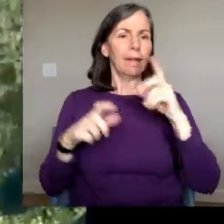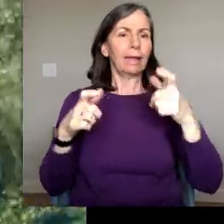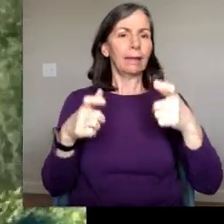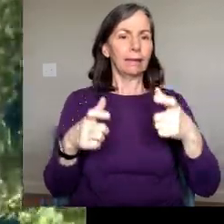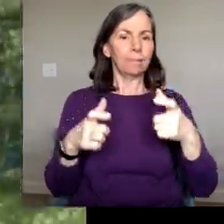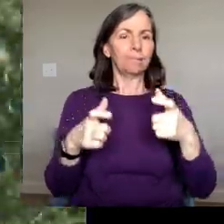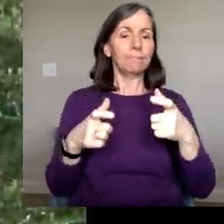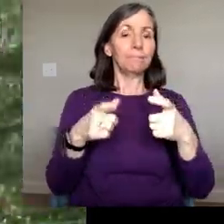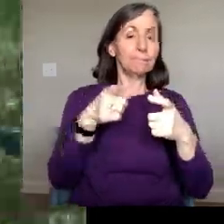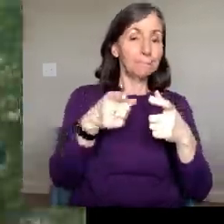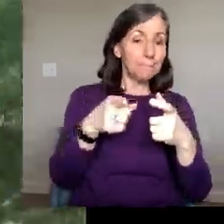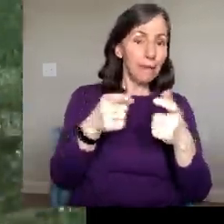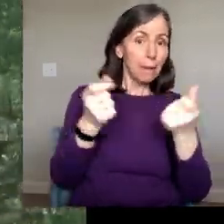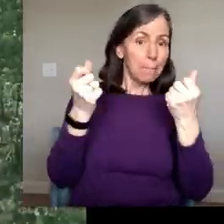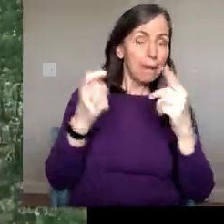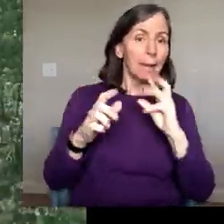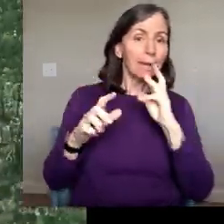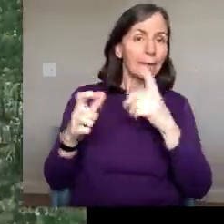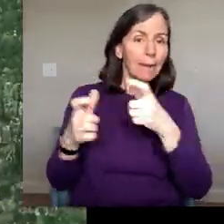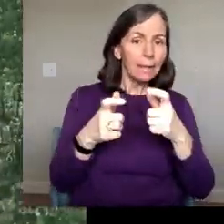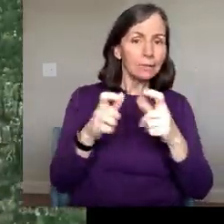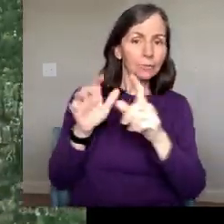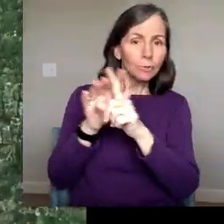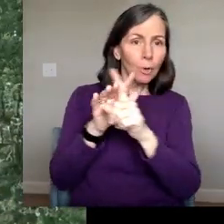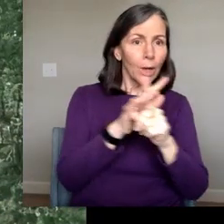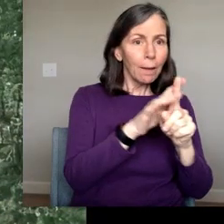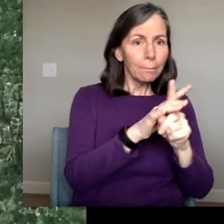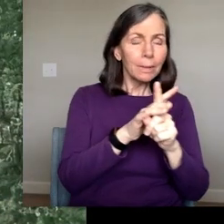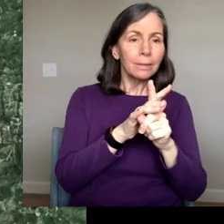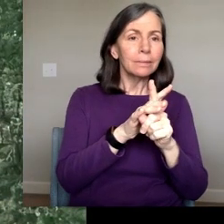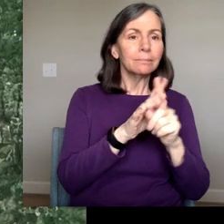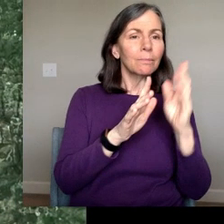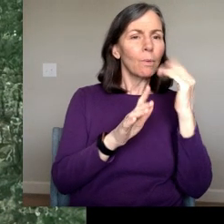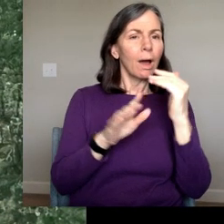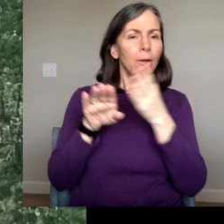glacier's retreat 8,000 to 10,000 years ago.